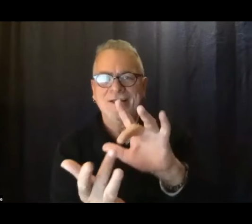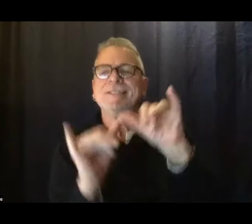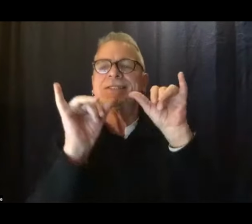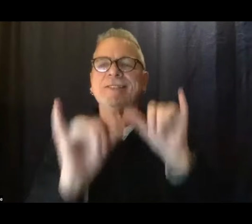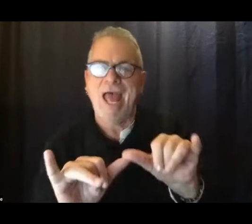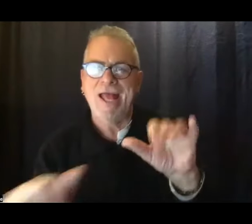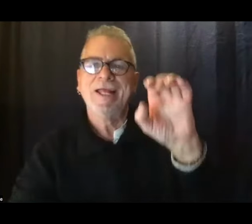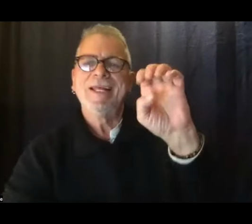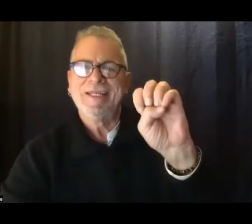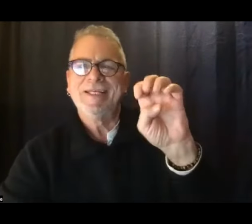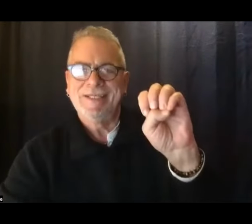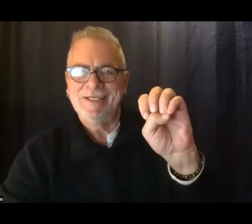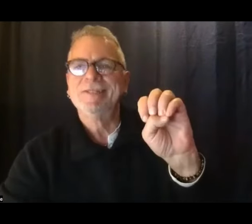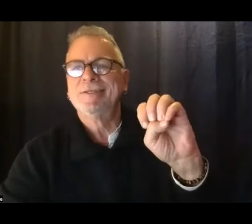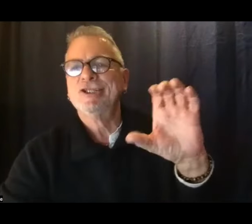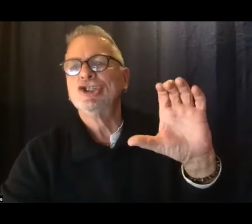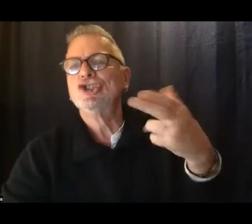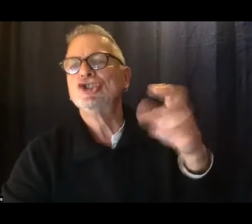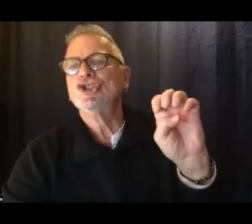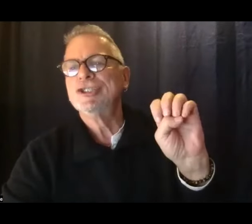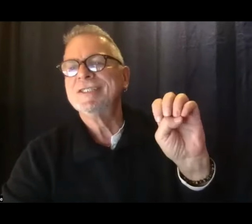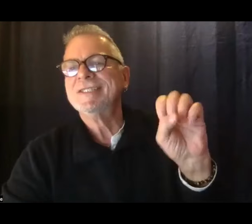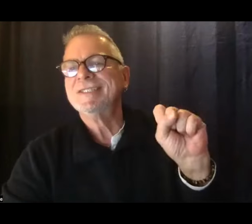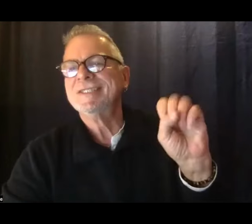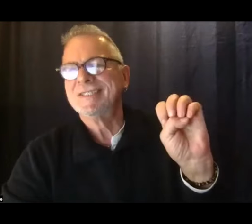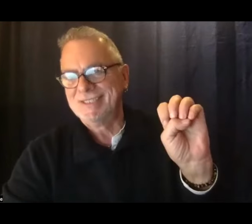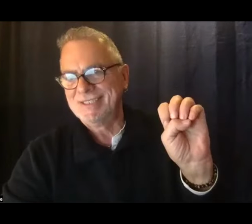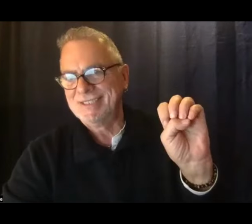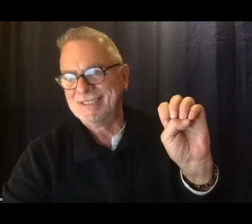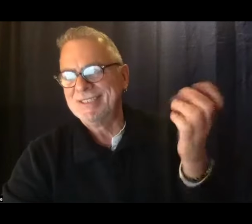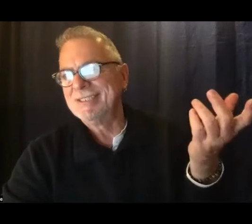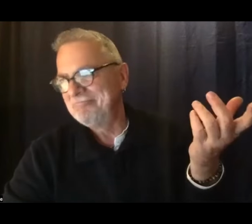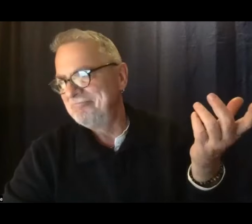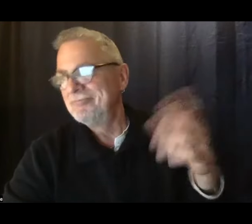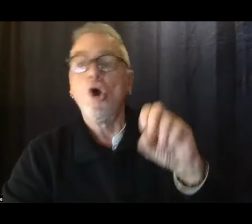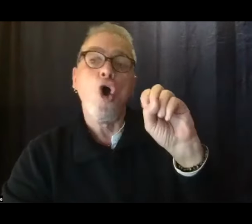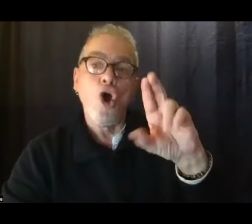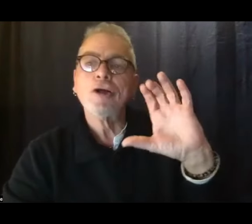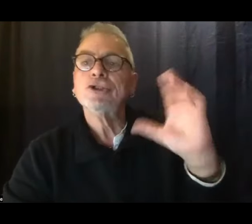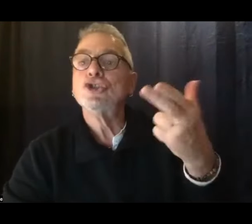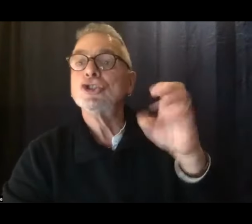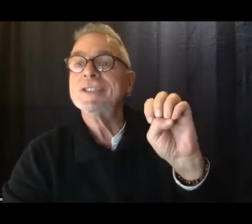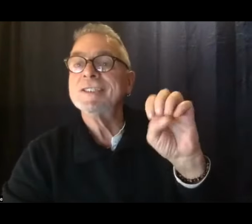sliding, it's a double contact on the E, right? So C-H-E, it stays in place, S-E.